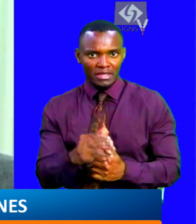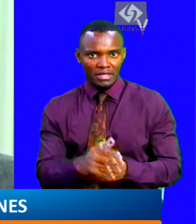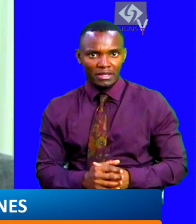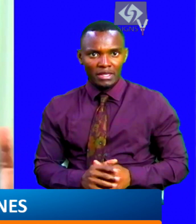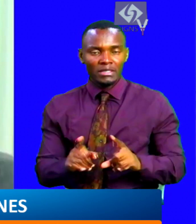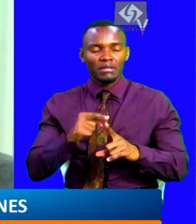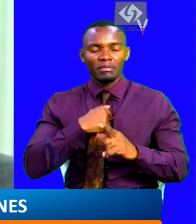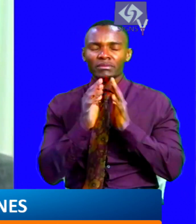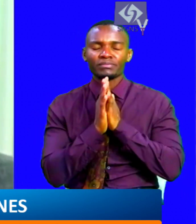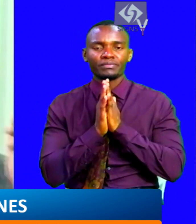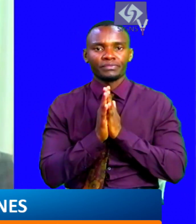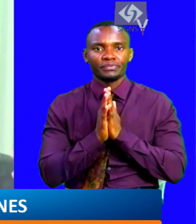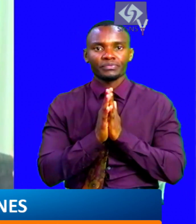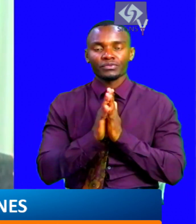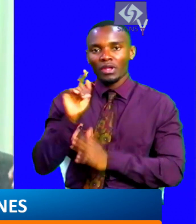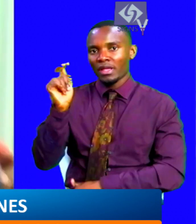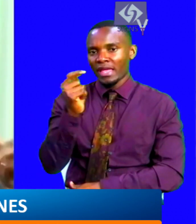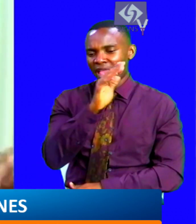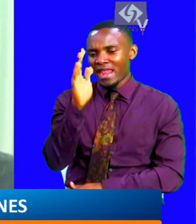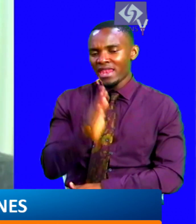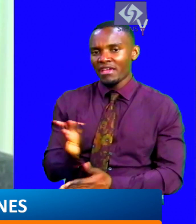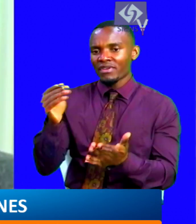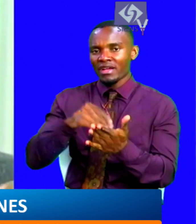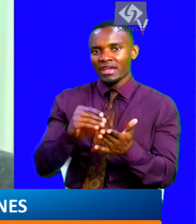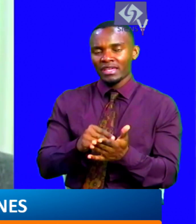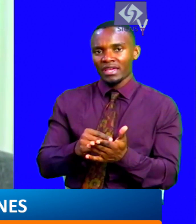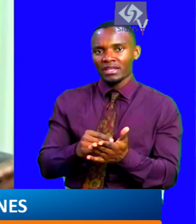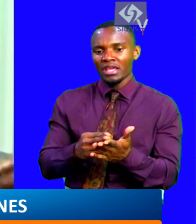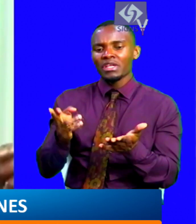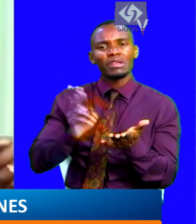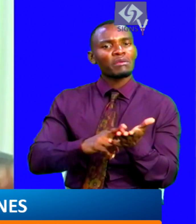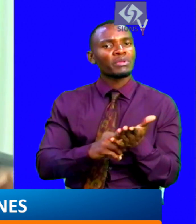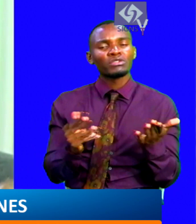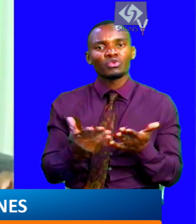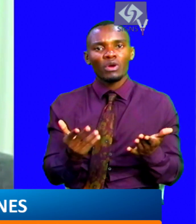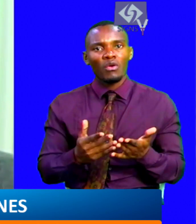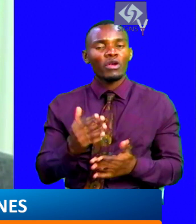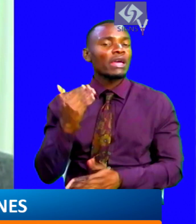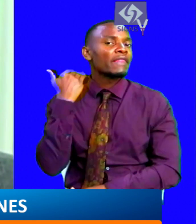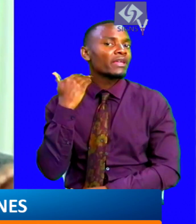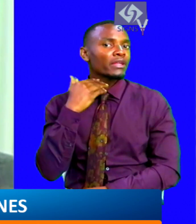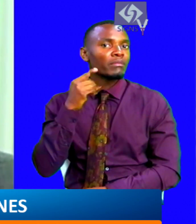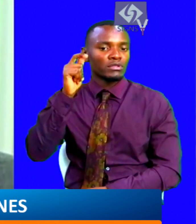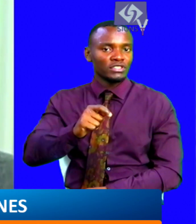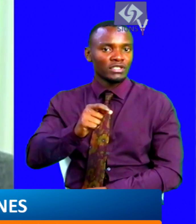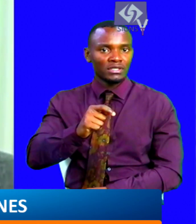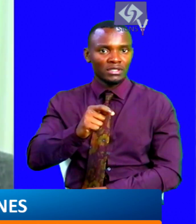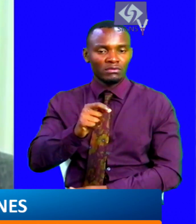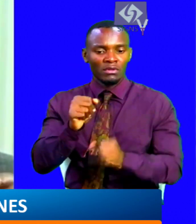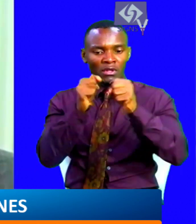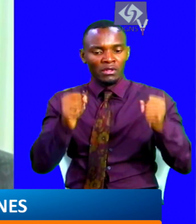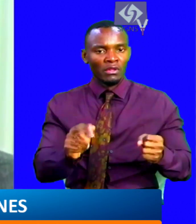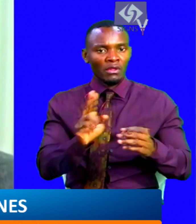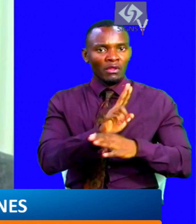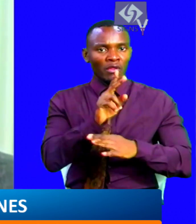and to fabricate, cases against people merely because they didn't agree with your political side. It is